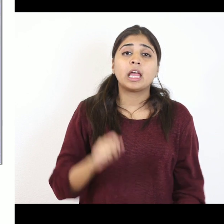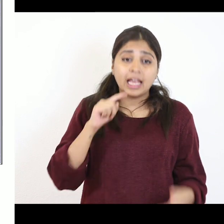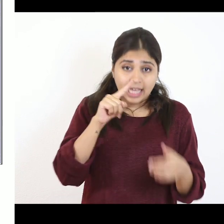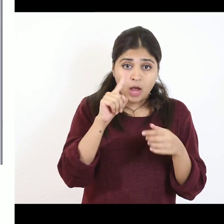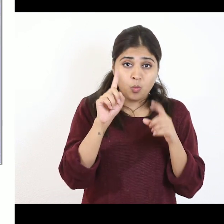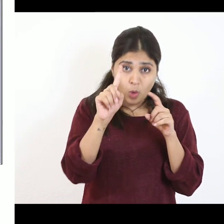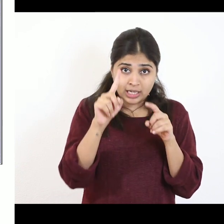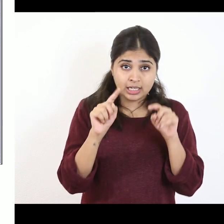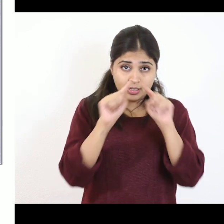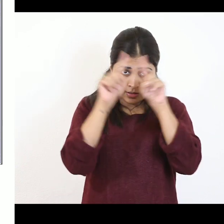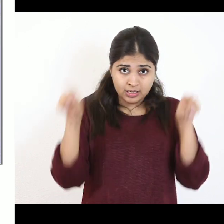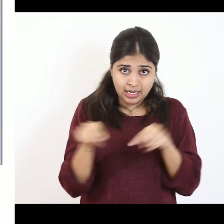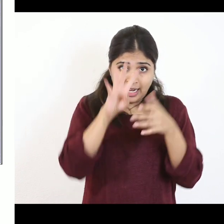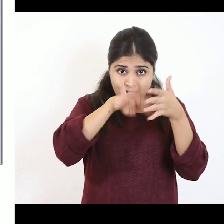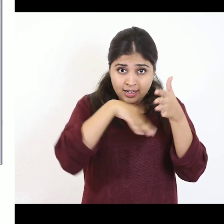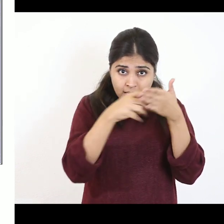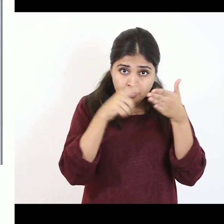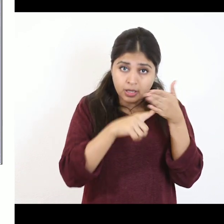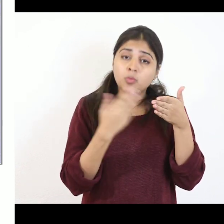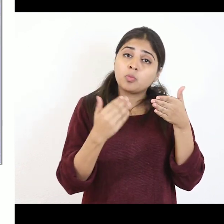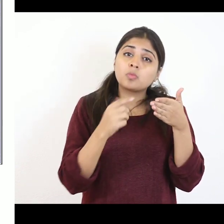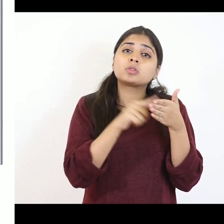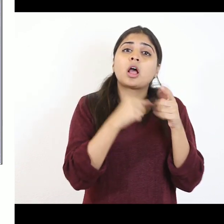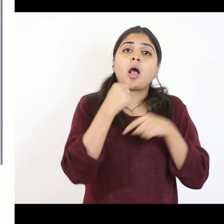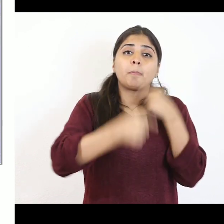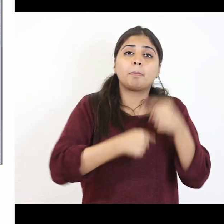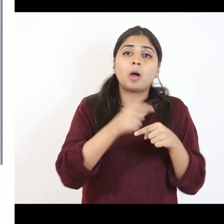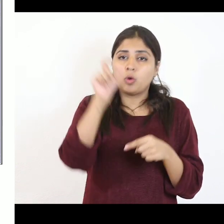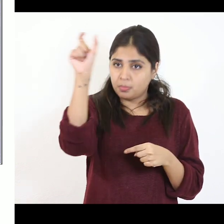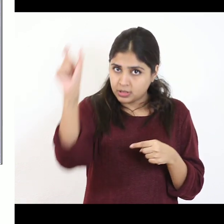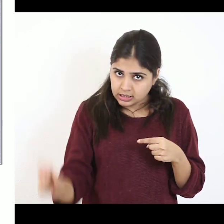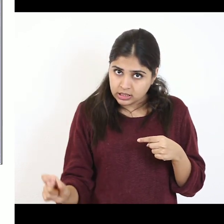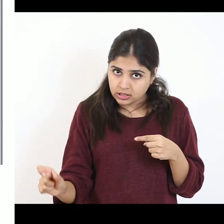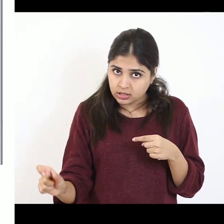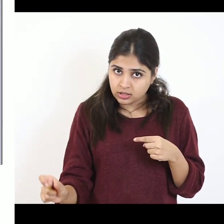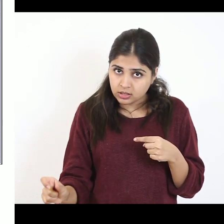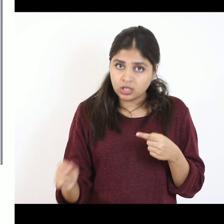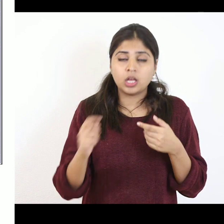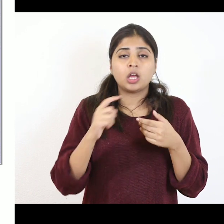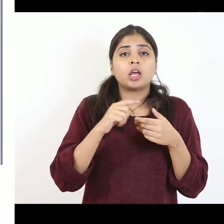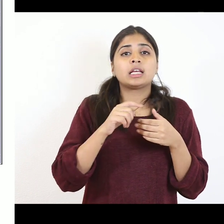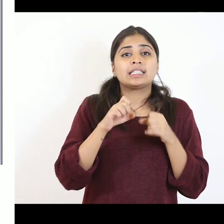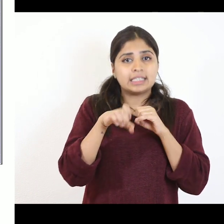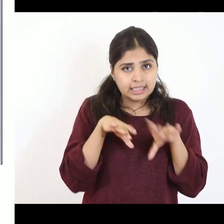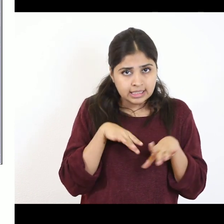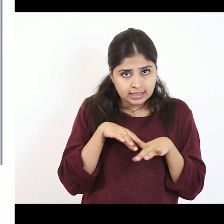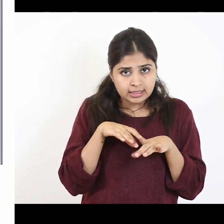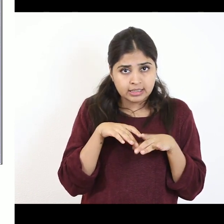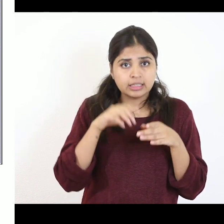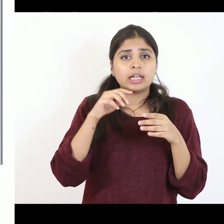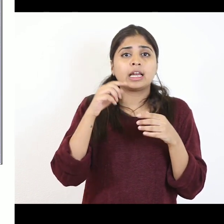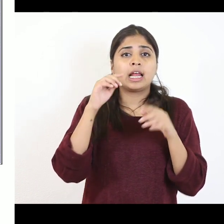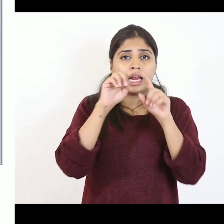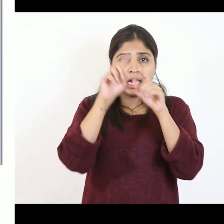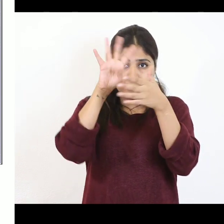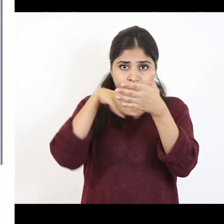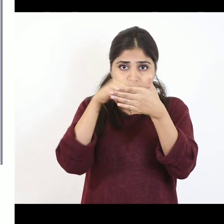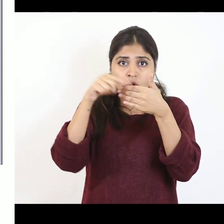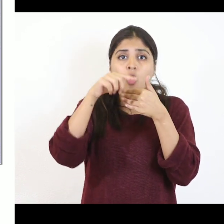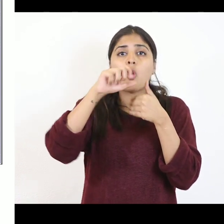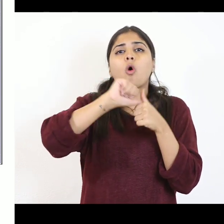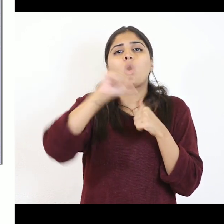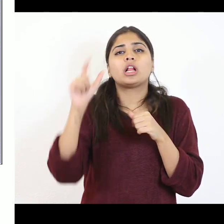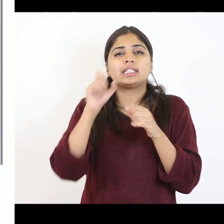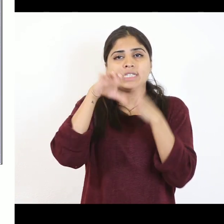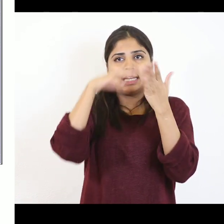The individual table can hold data that is strictly about the individual. The city table can hold a list of